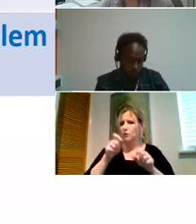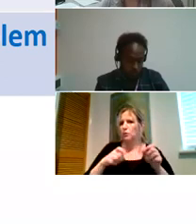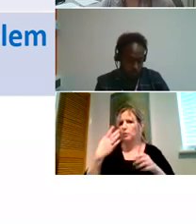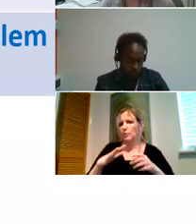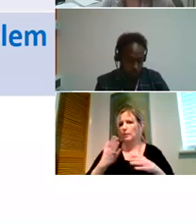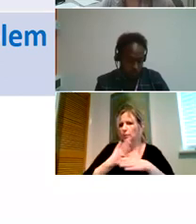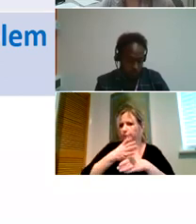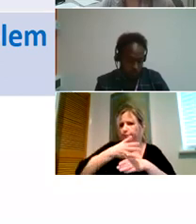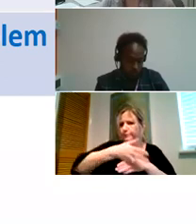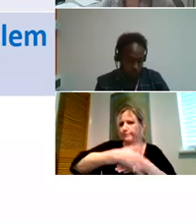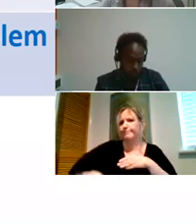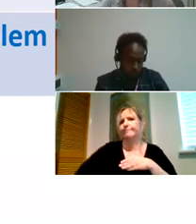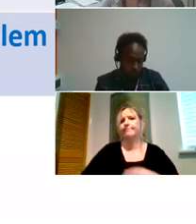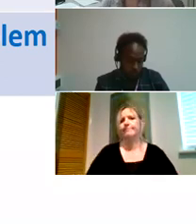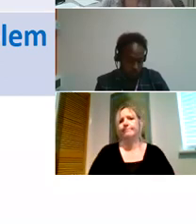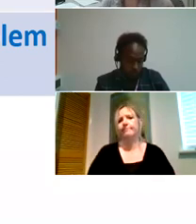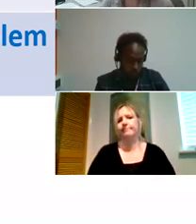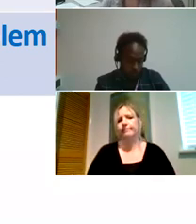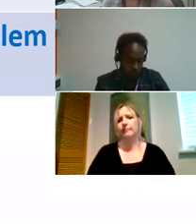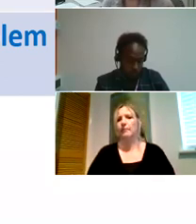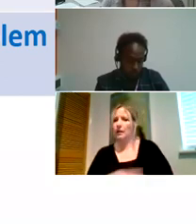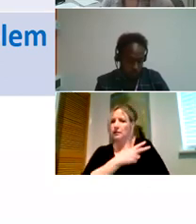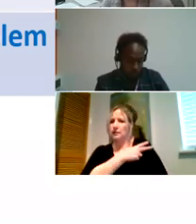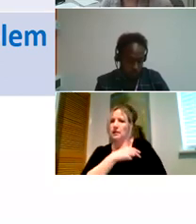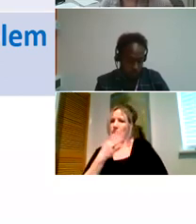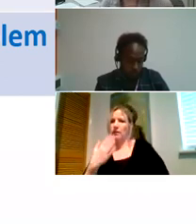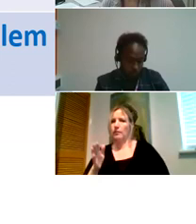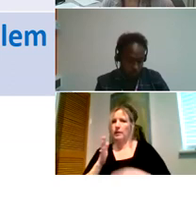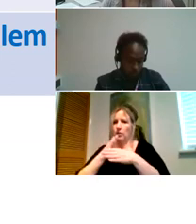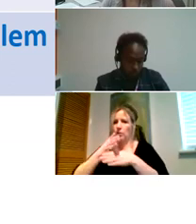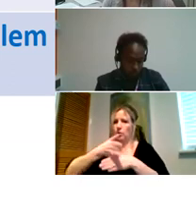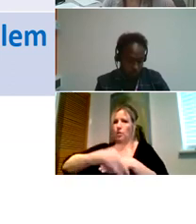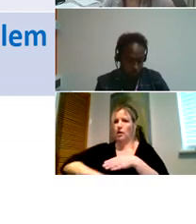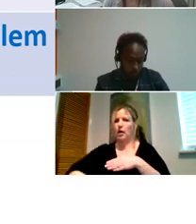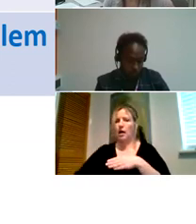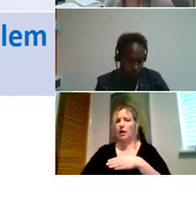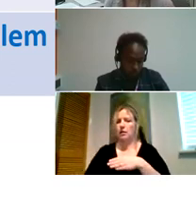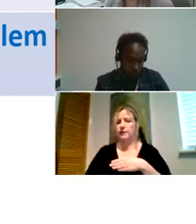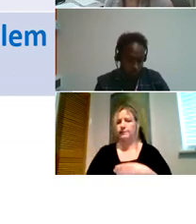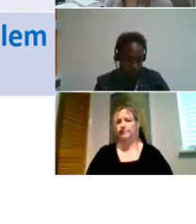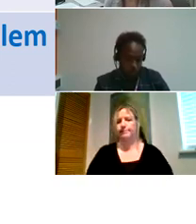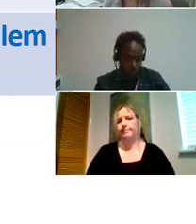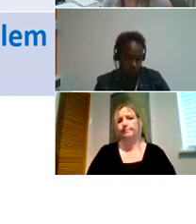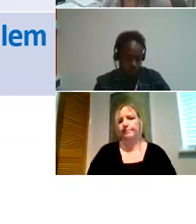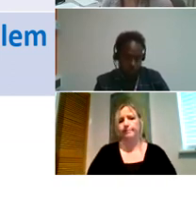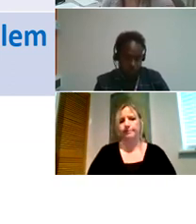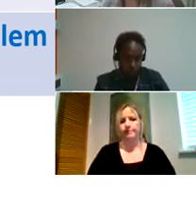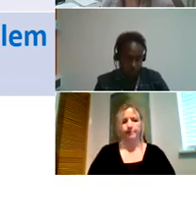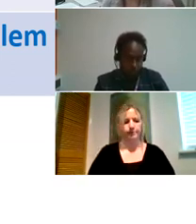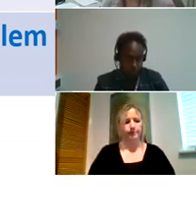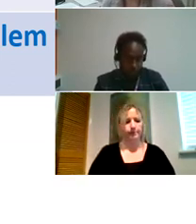staff, but our learners are very, very committed to ensuring that